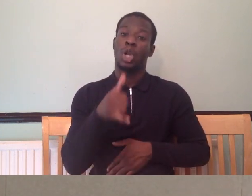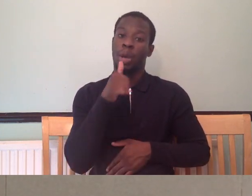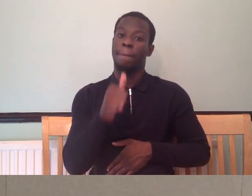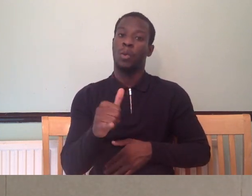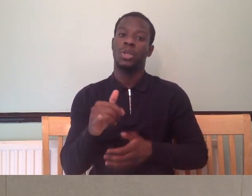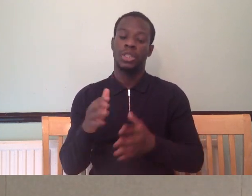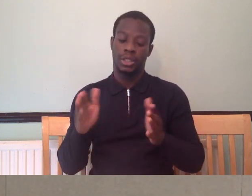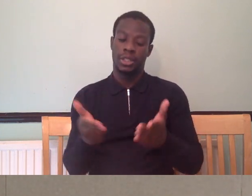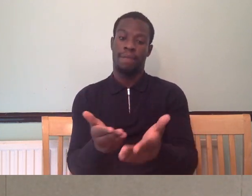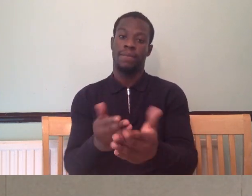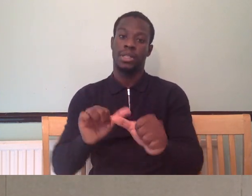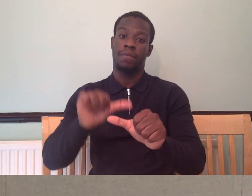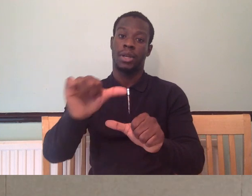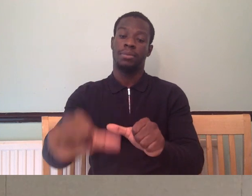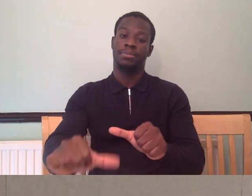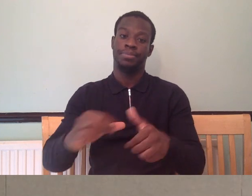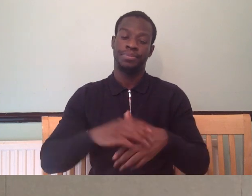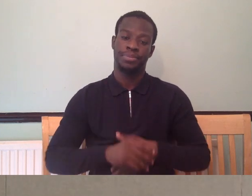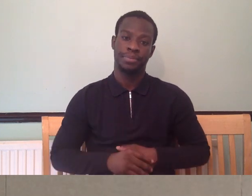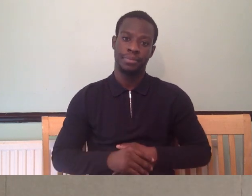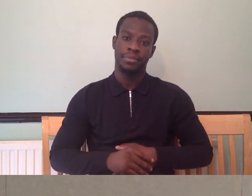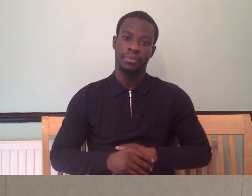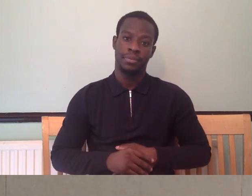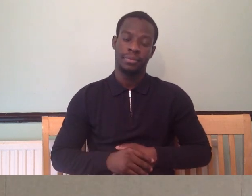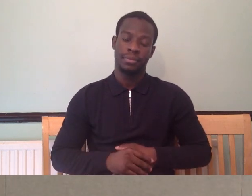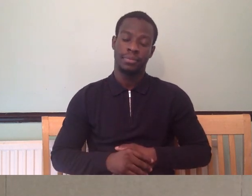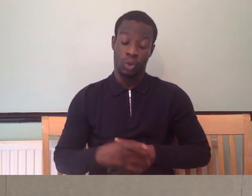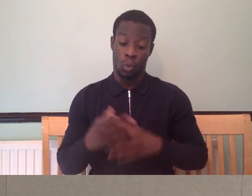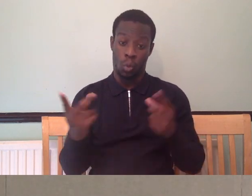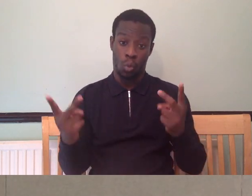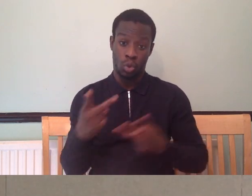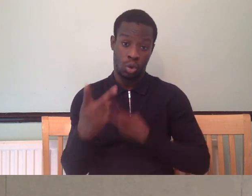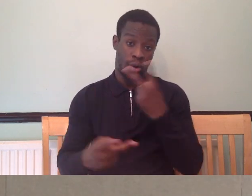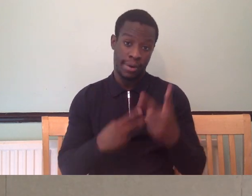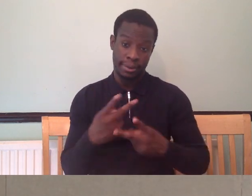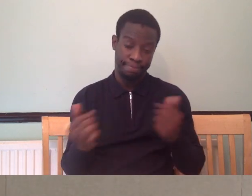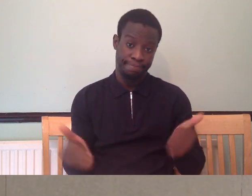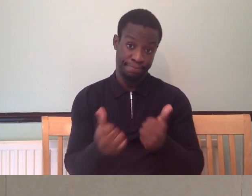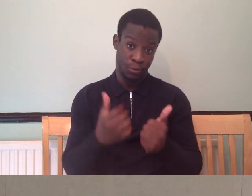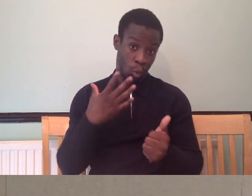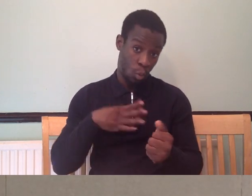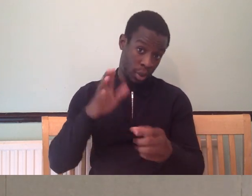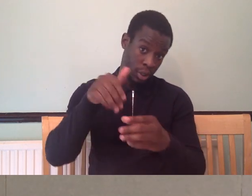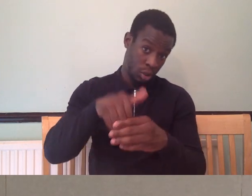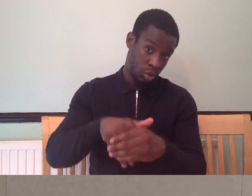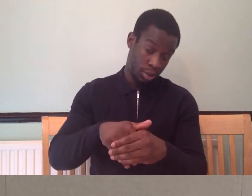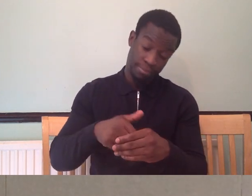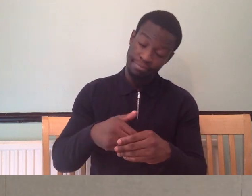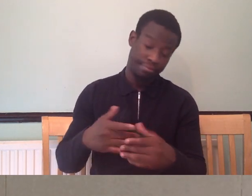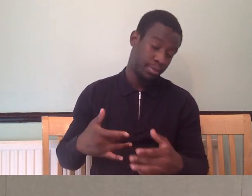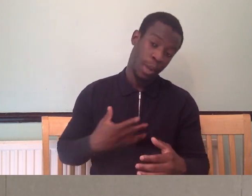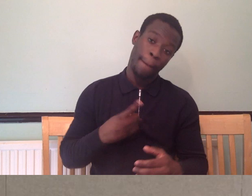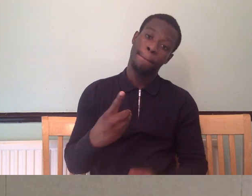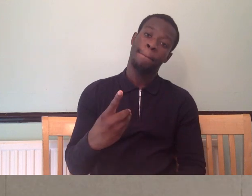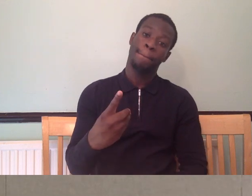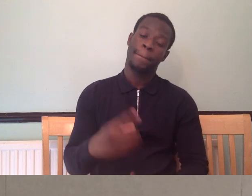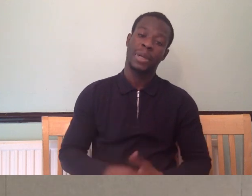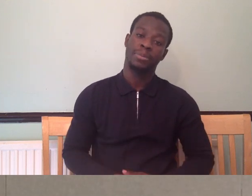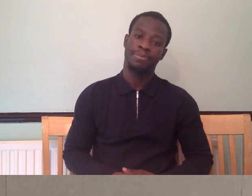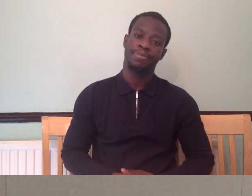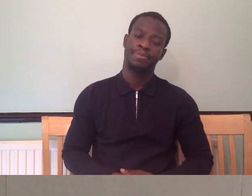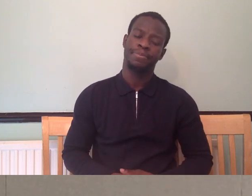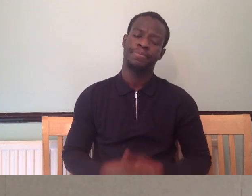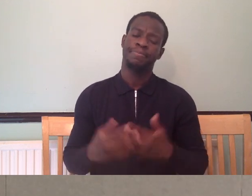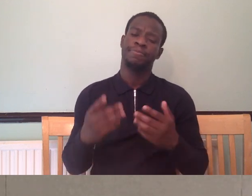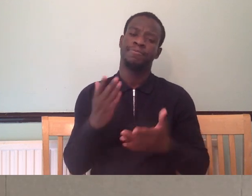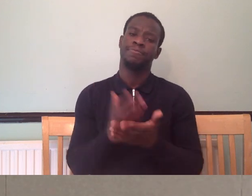service following this music piece, The Blessing. If you want to stay, feel free. But it's a time